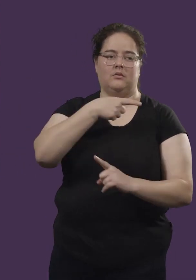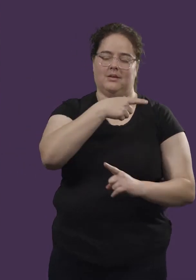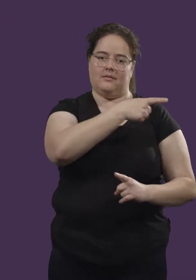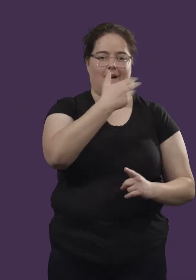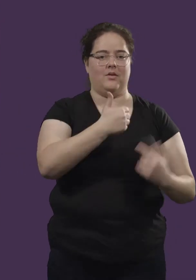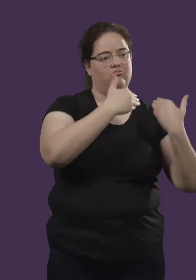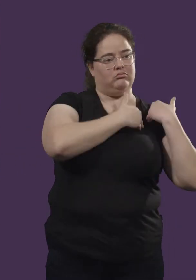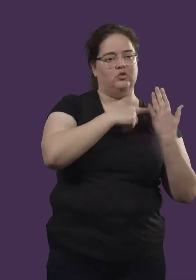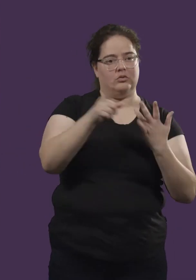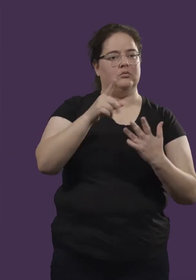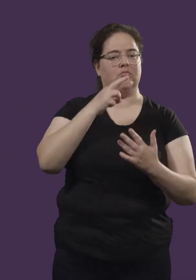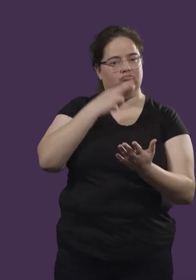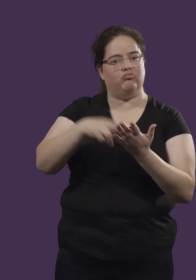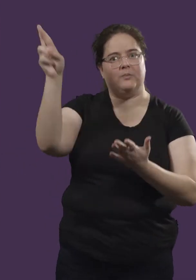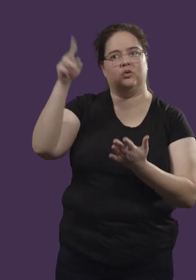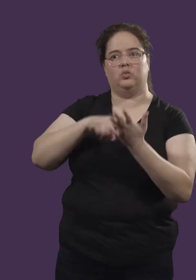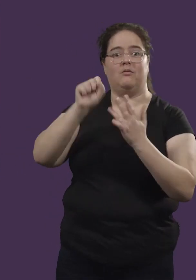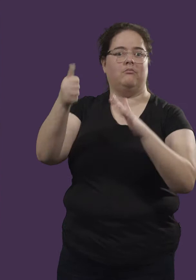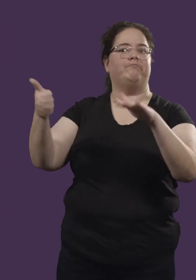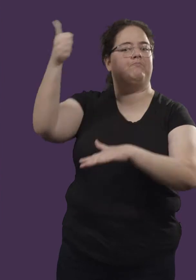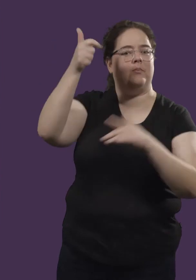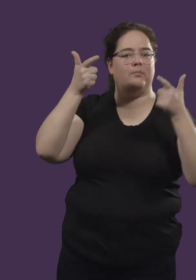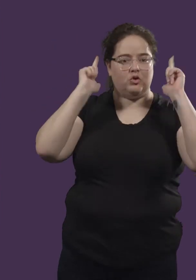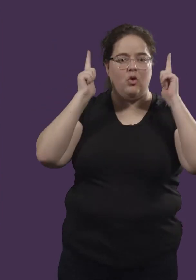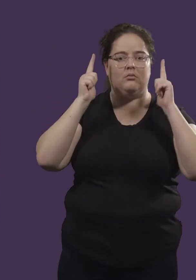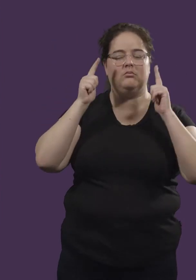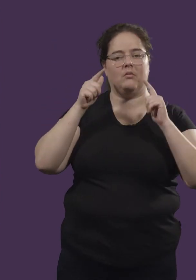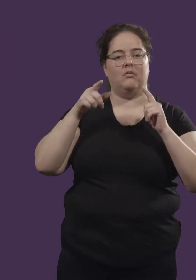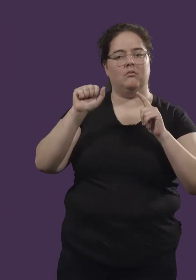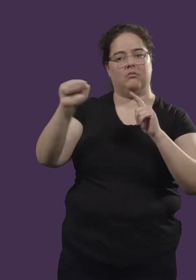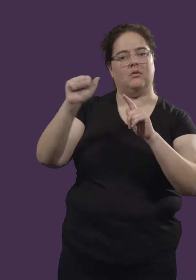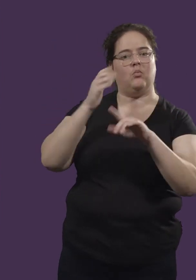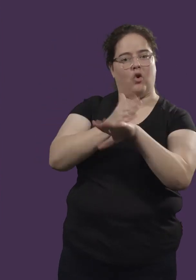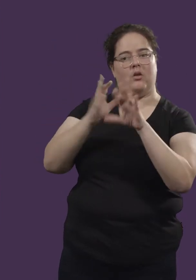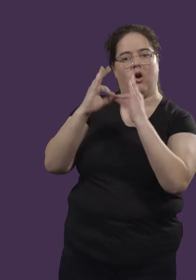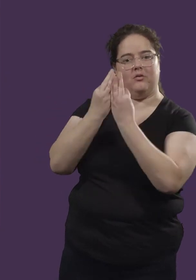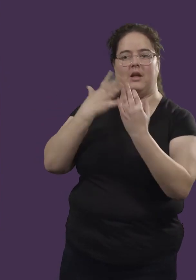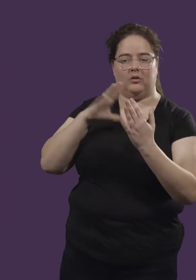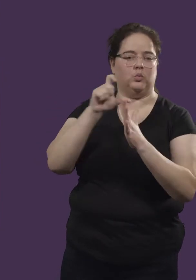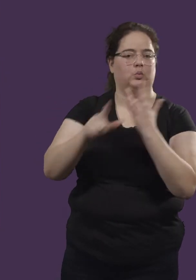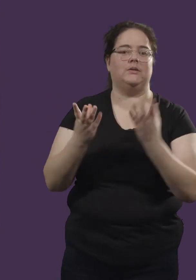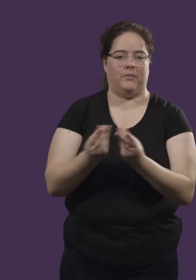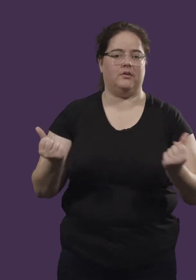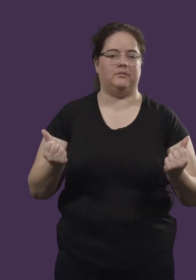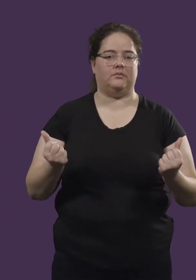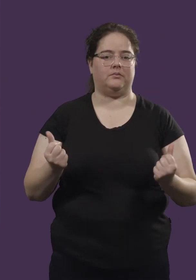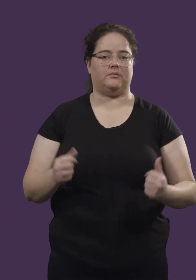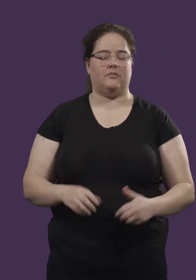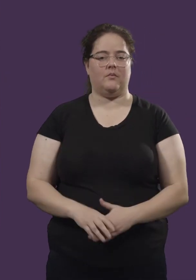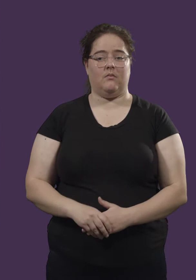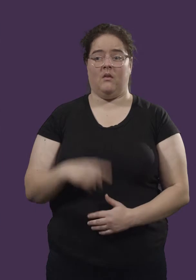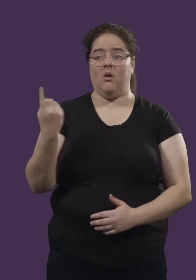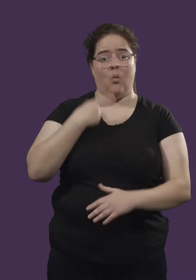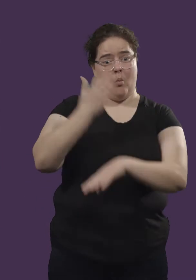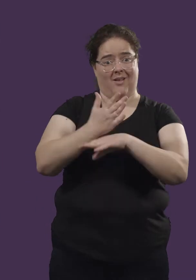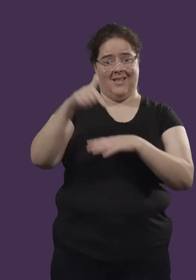that to their immediate manager, and the organisation needs to take action. Those of us that are working in the sector that might